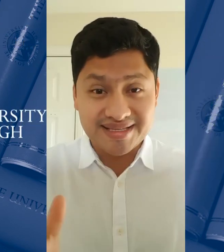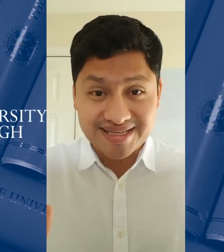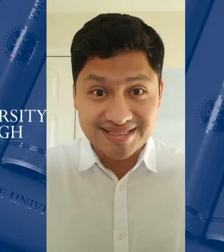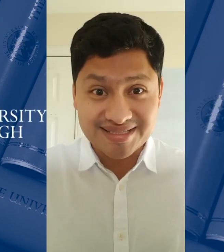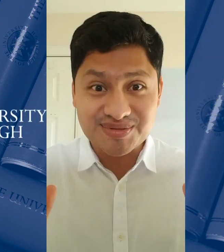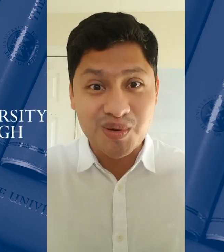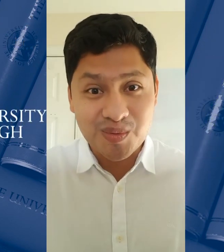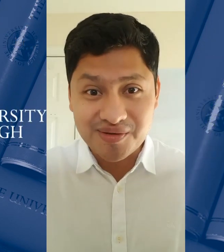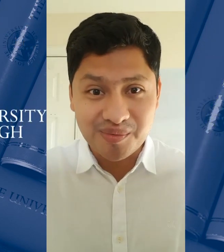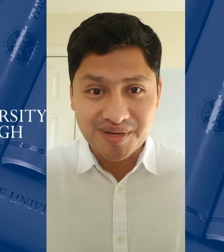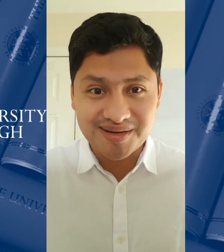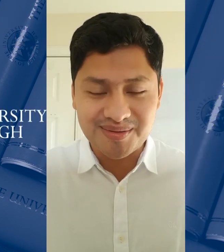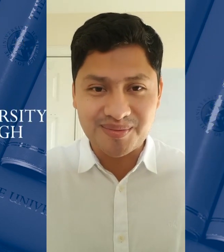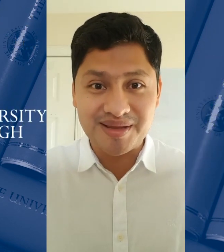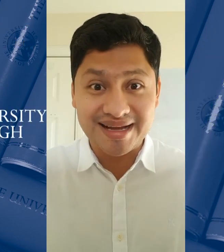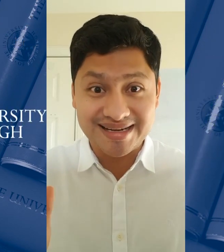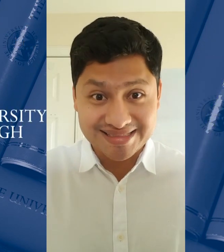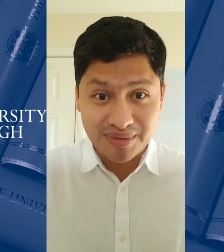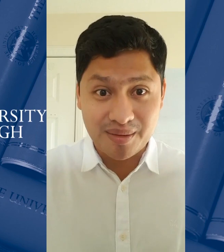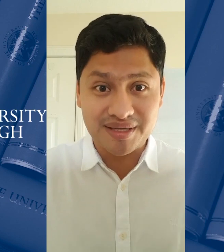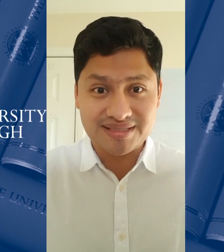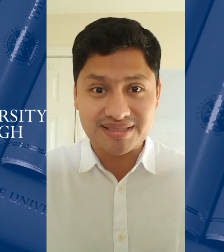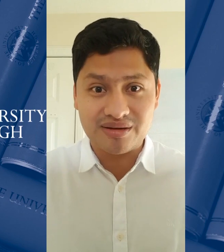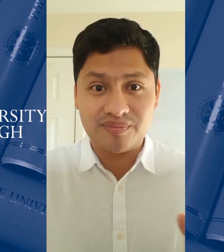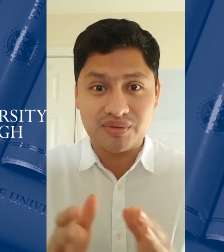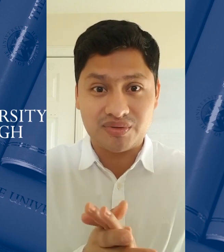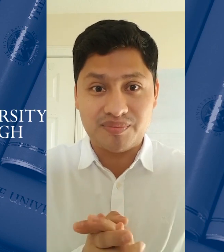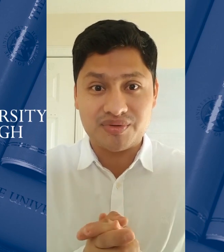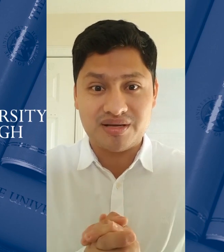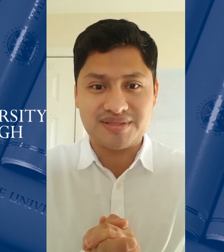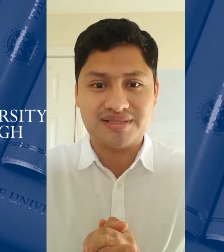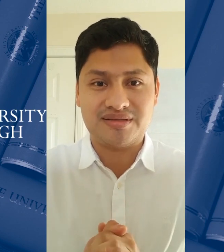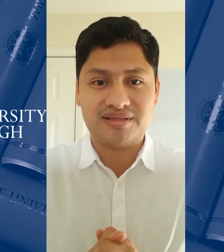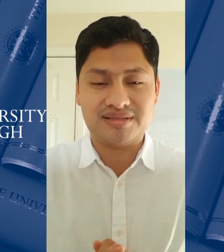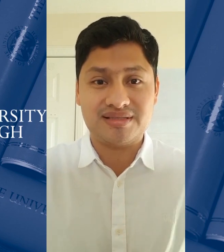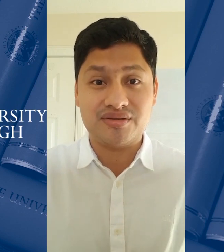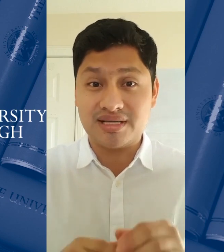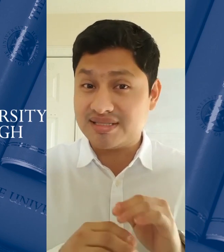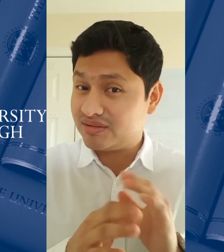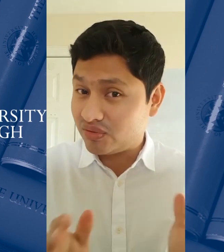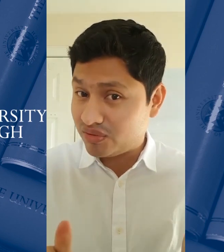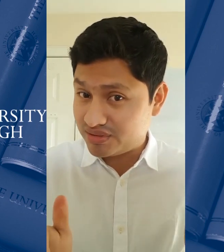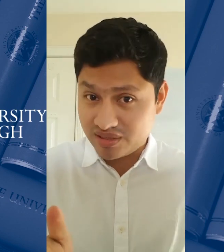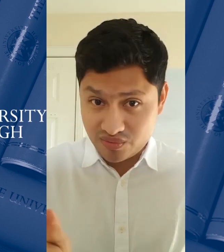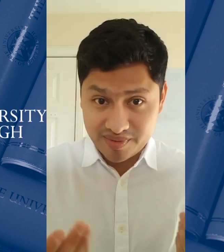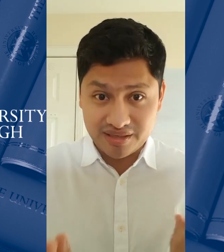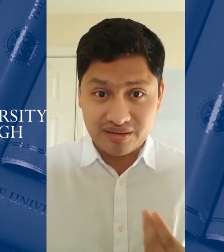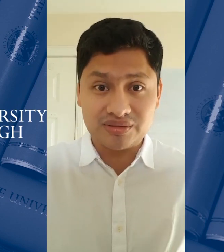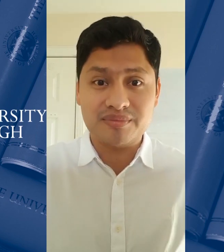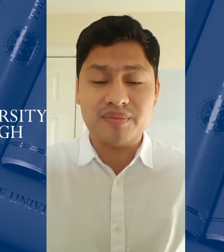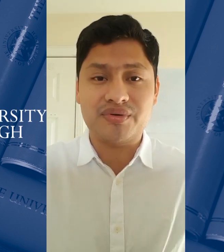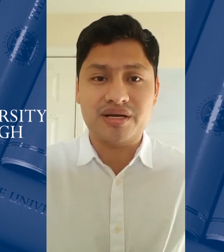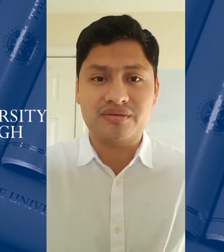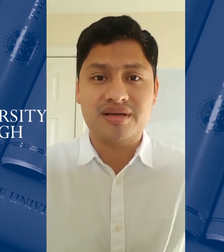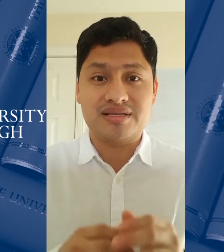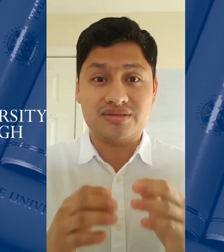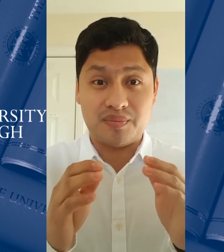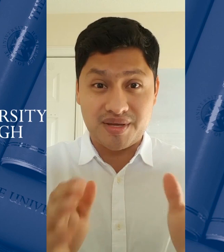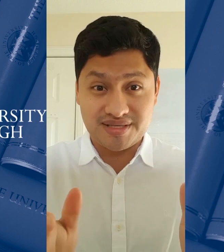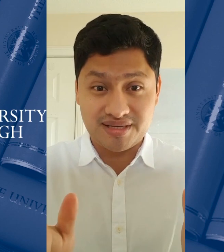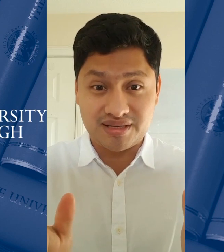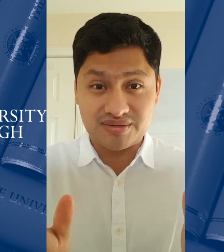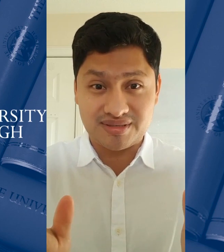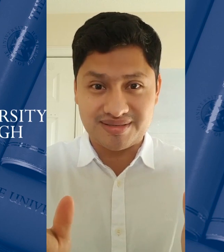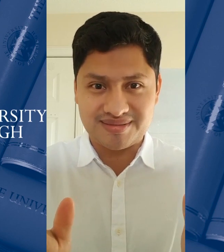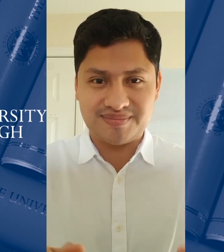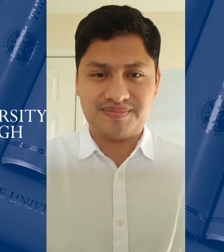Like to dedicate this to all my family in Colombia. Gracias mami, gracias Laura por todo el apoyo y la paciencia durante este año y gracias a todos los que de una manera u otra me apoyaron. Eso